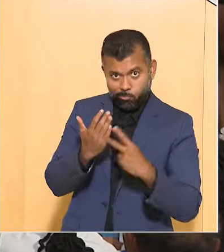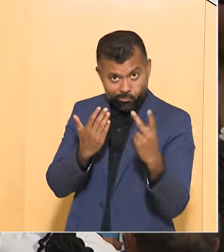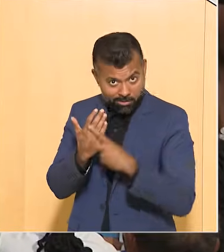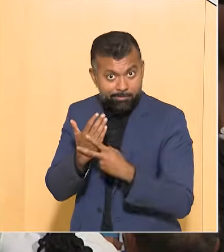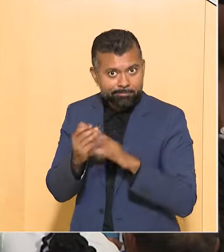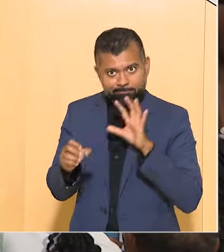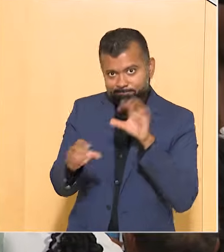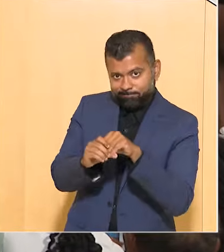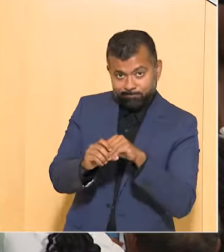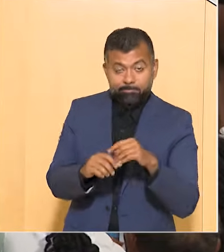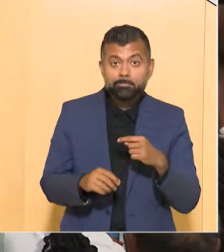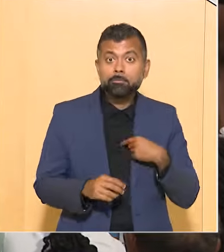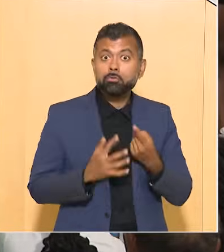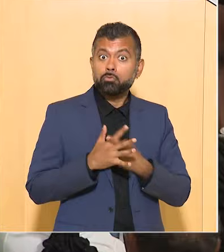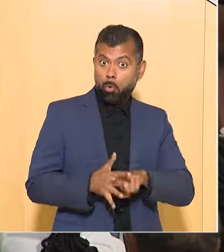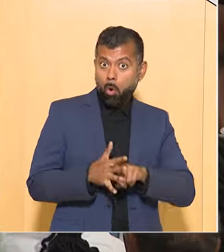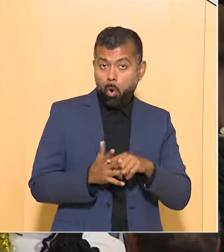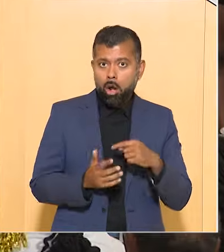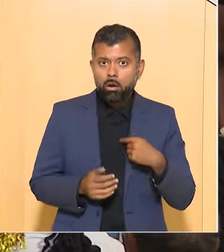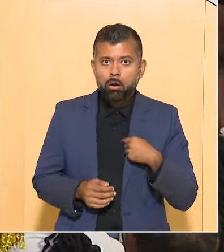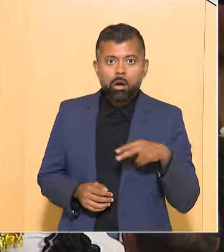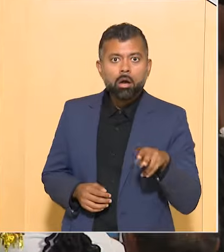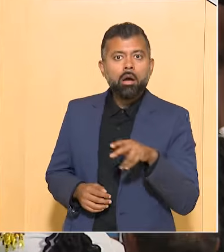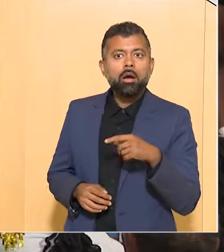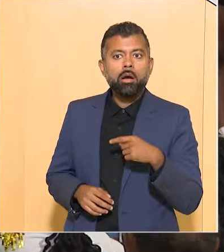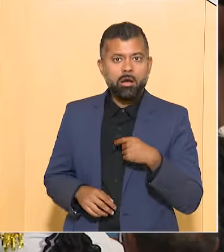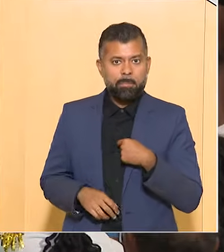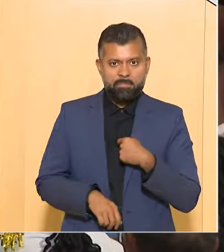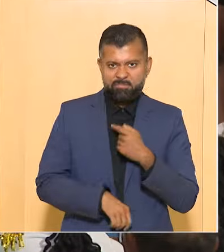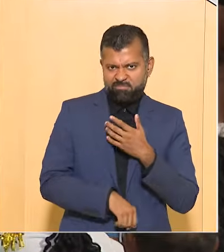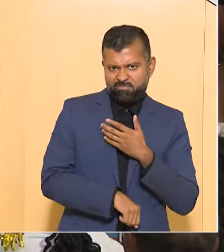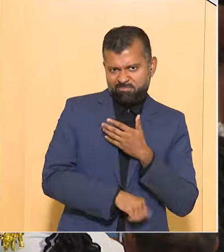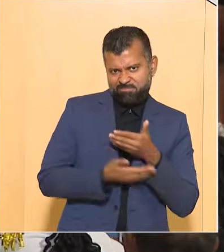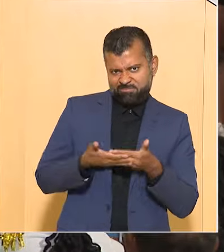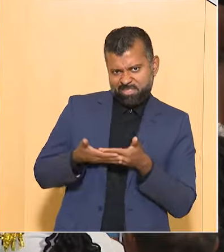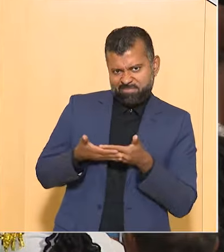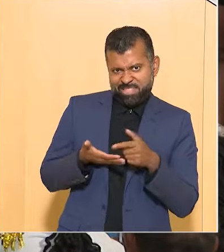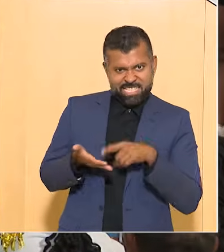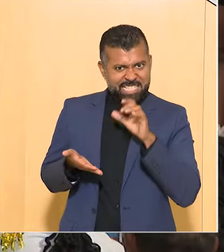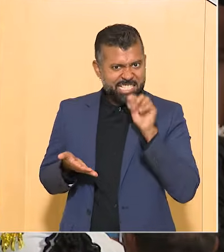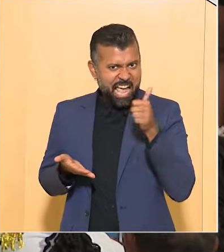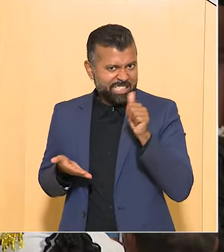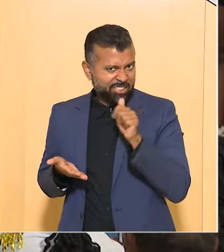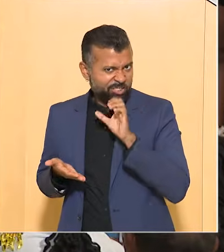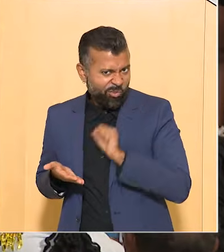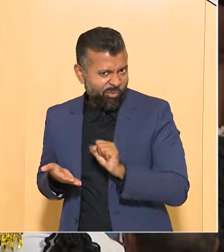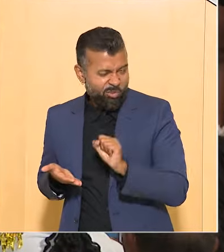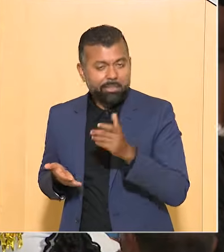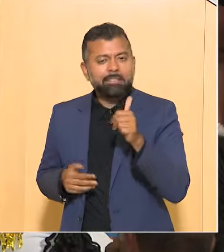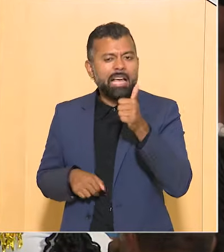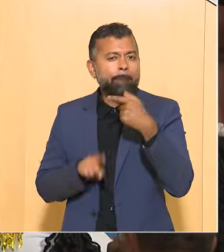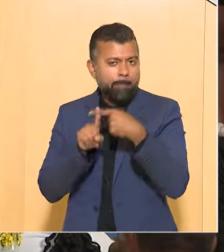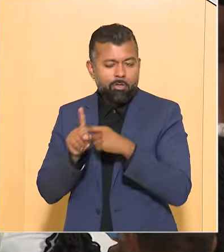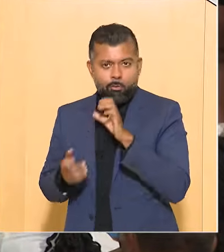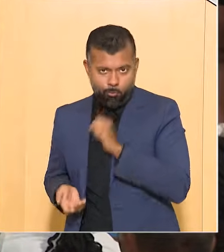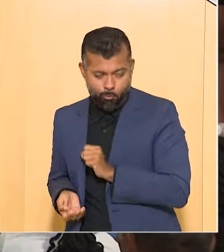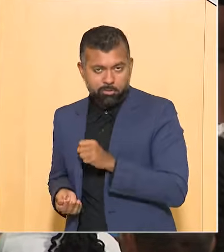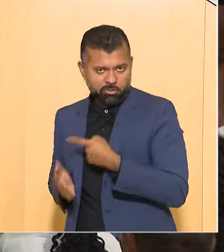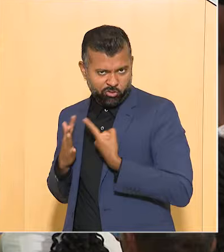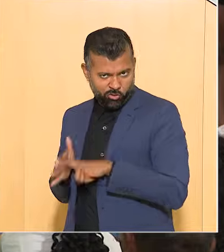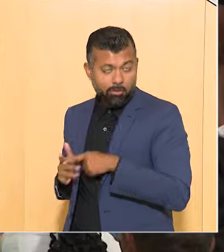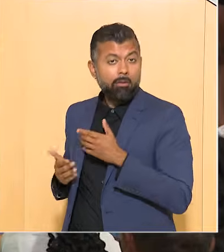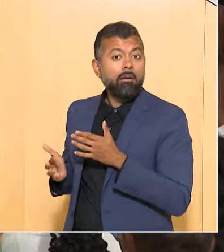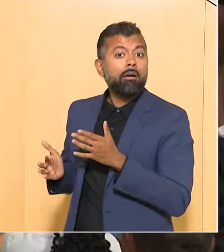10 years old. And I'm so excited to have the Career Ready's Early Scholars Program, because what we also